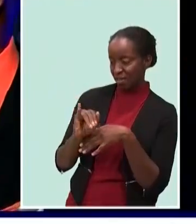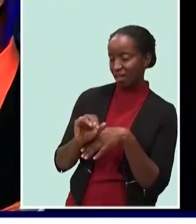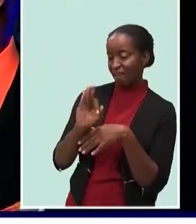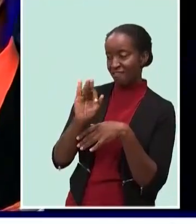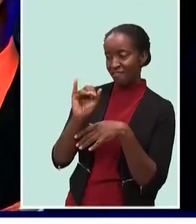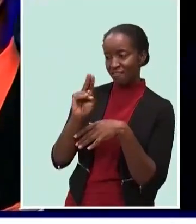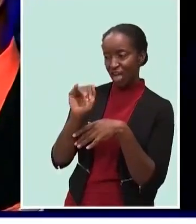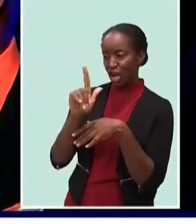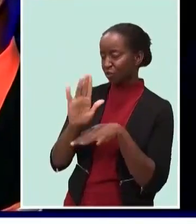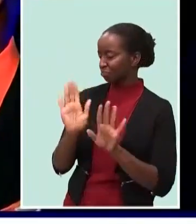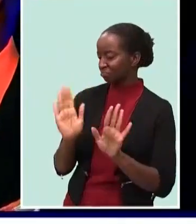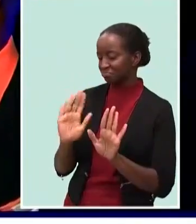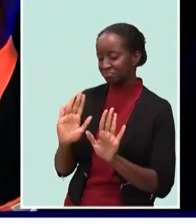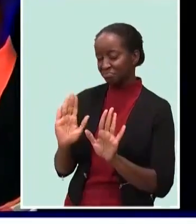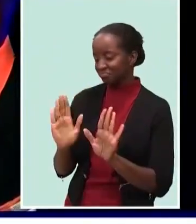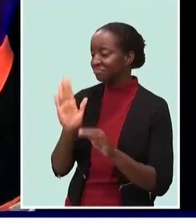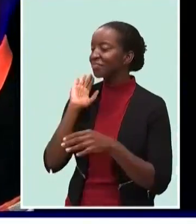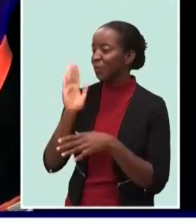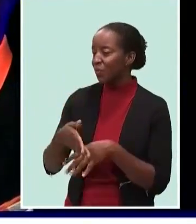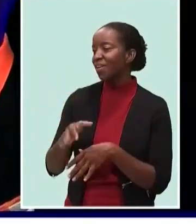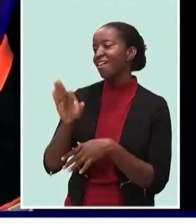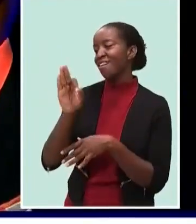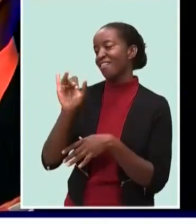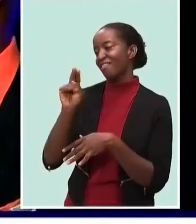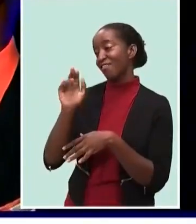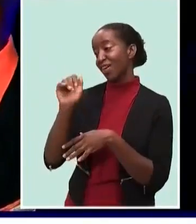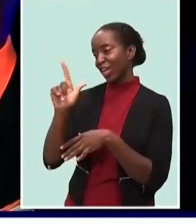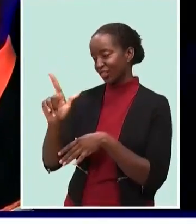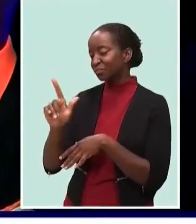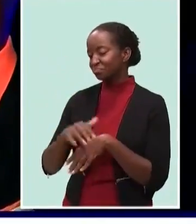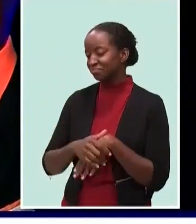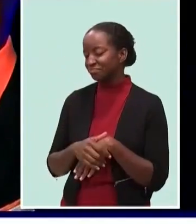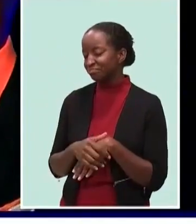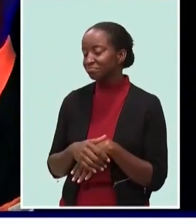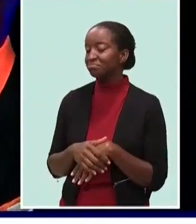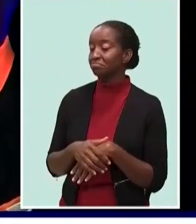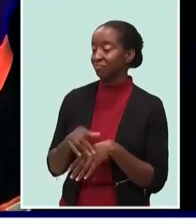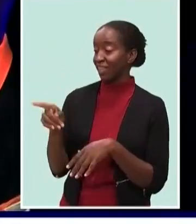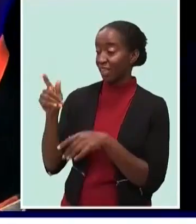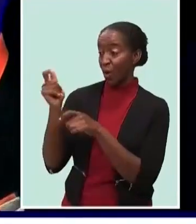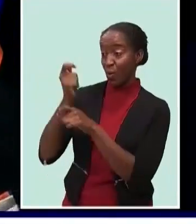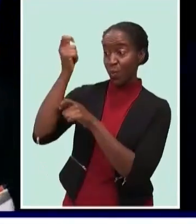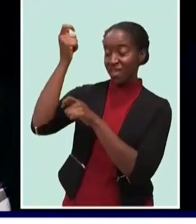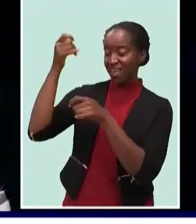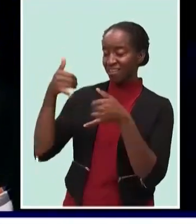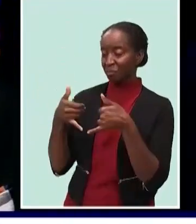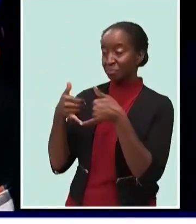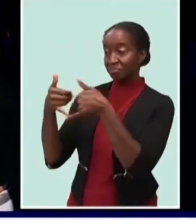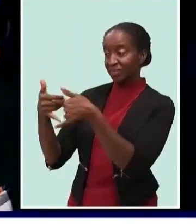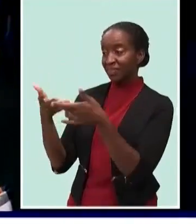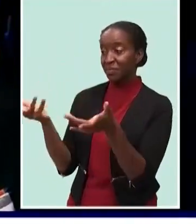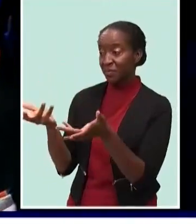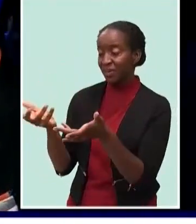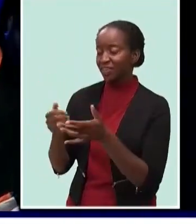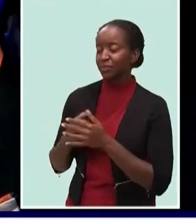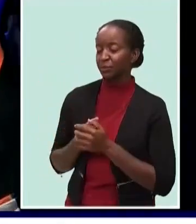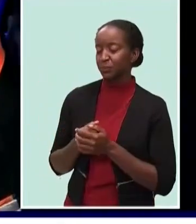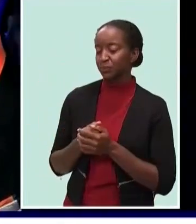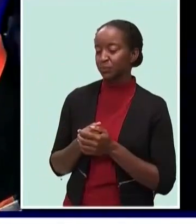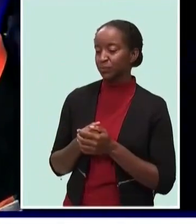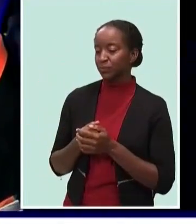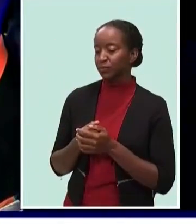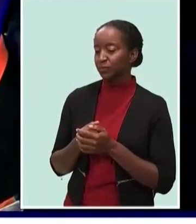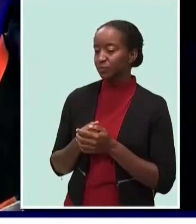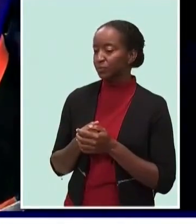of course, there are 2 other changes with respect to the prize. As you would have heard, and now the public will be hearing, there's a